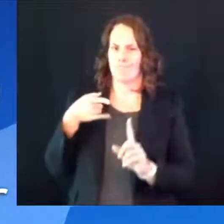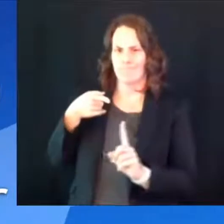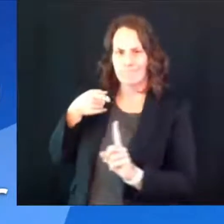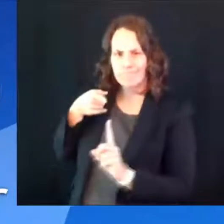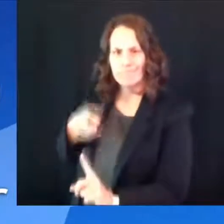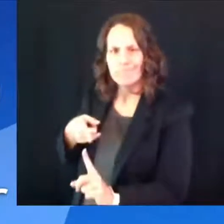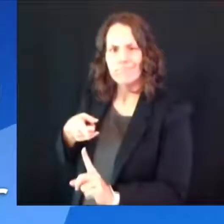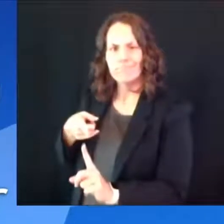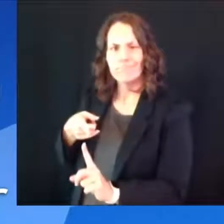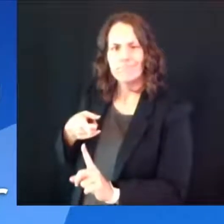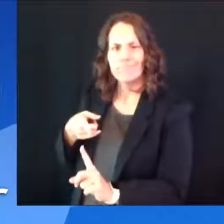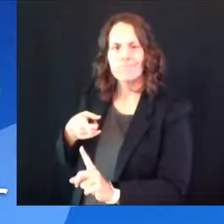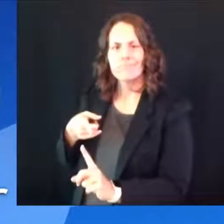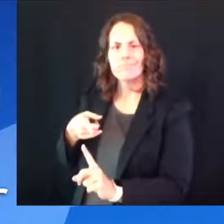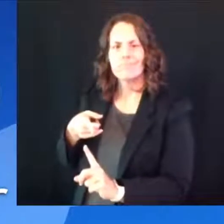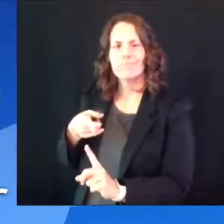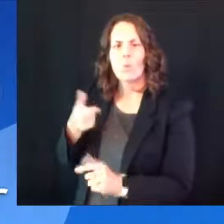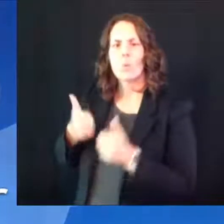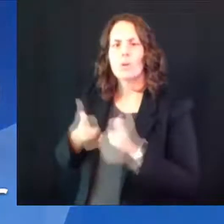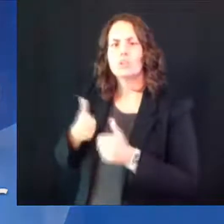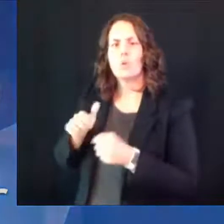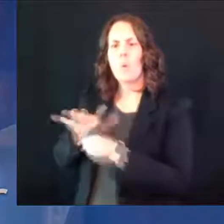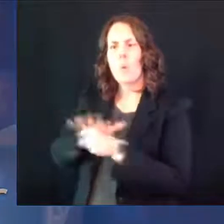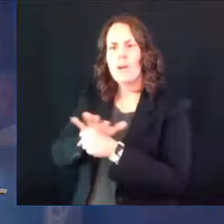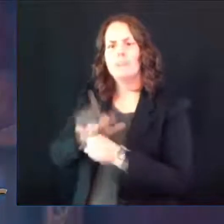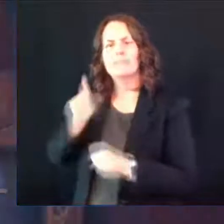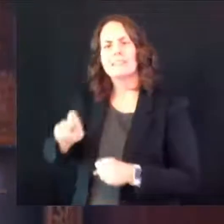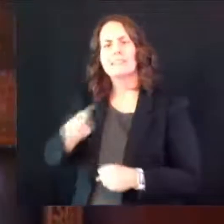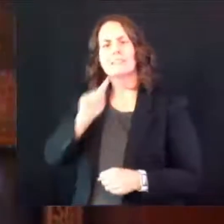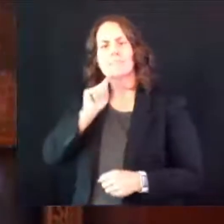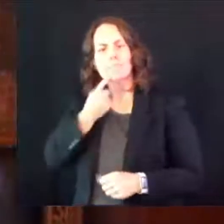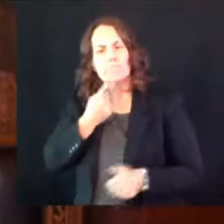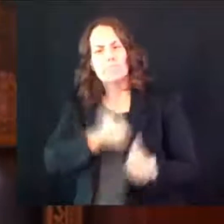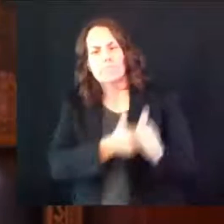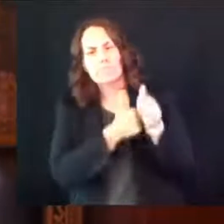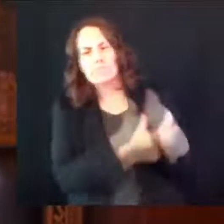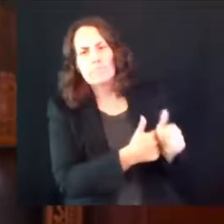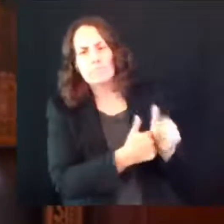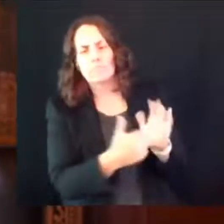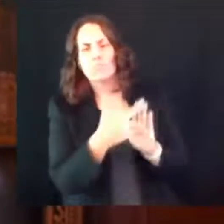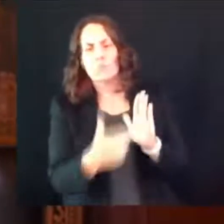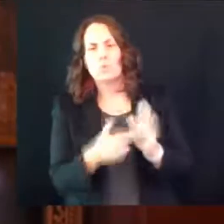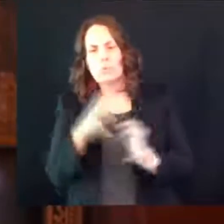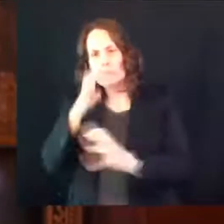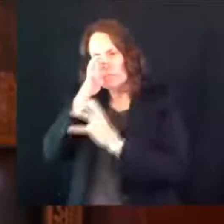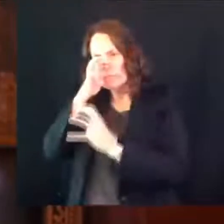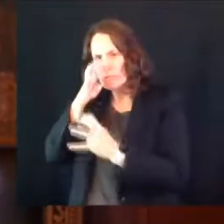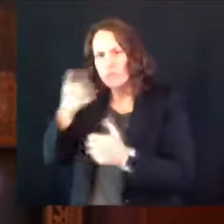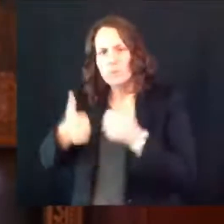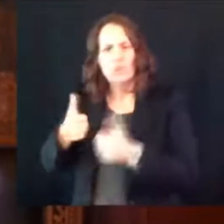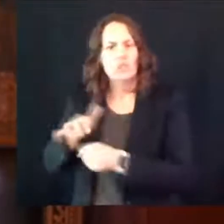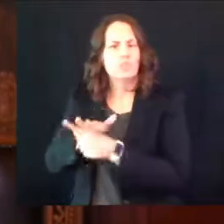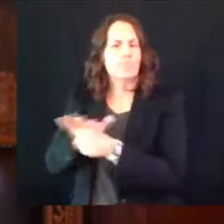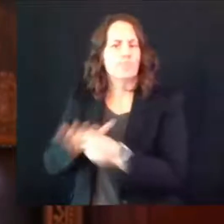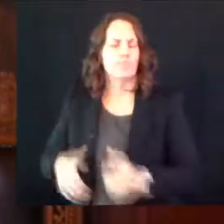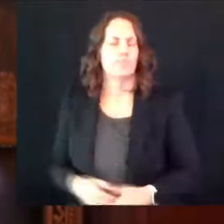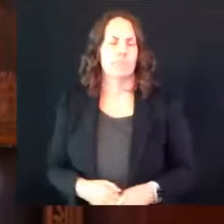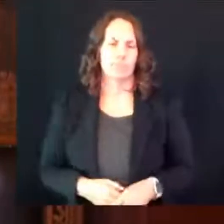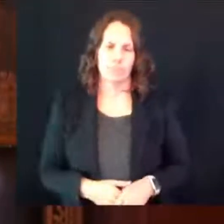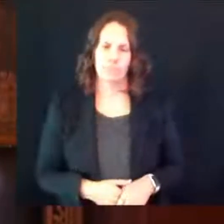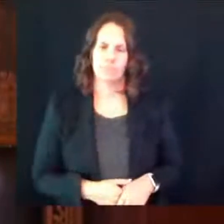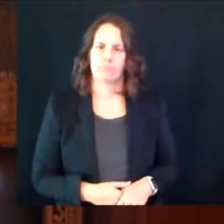Do you want to take the first one? I take the first one, but what sort of determines the positivity rate? It depends on both